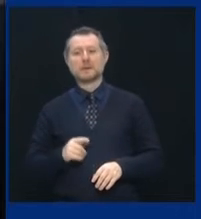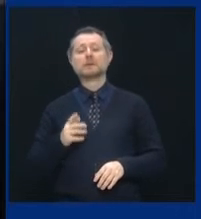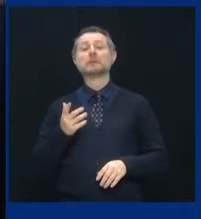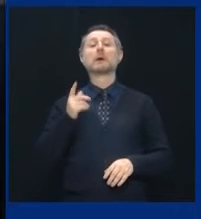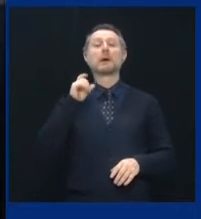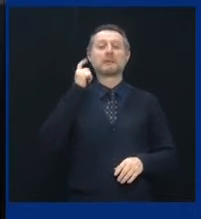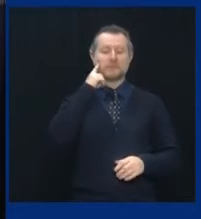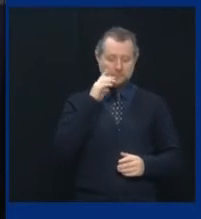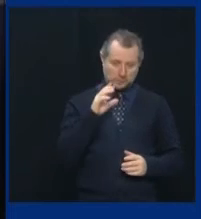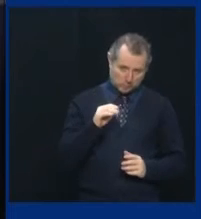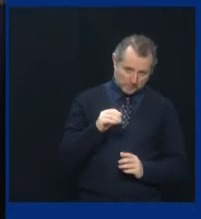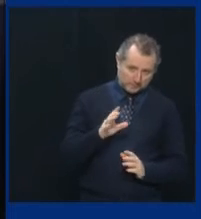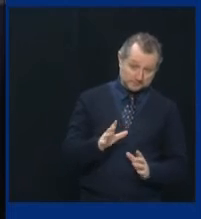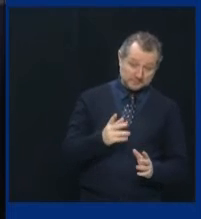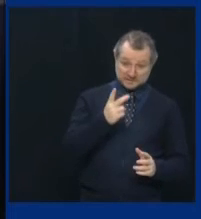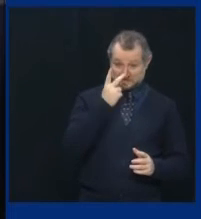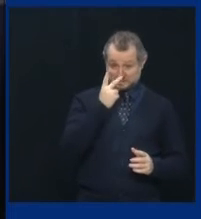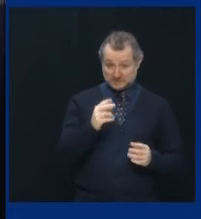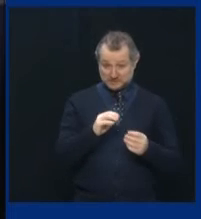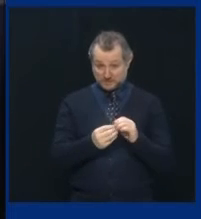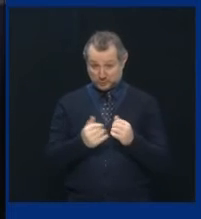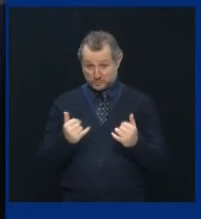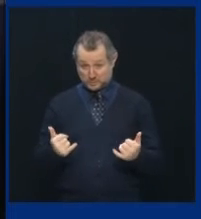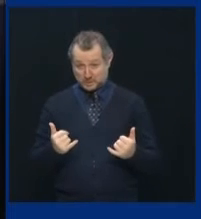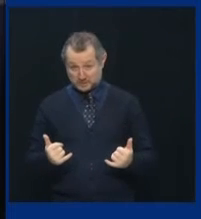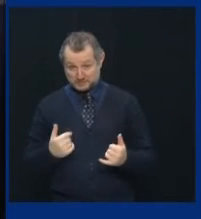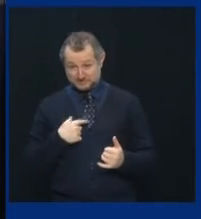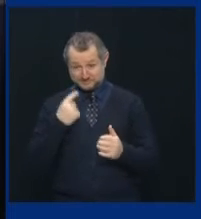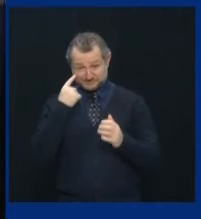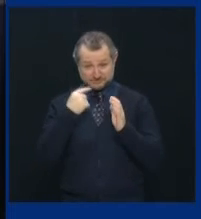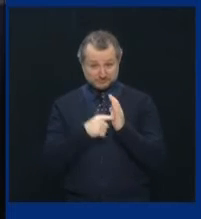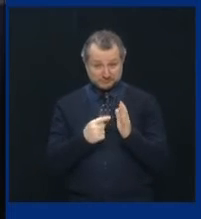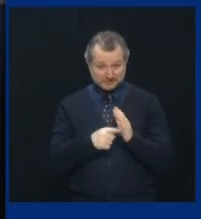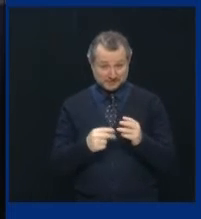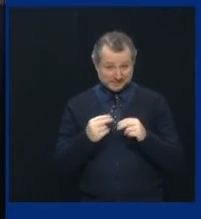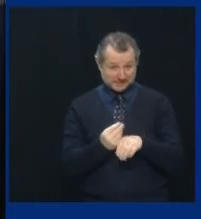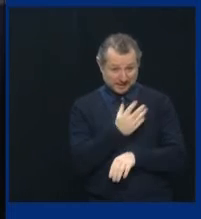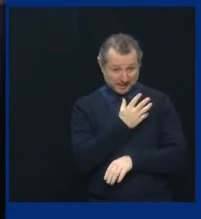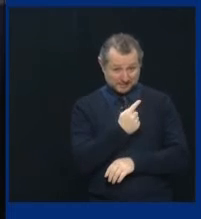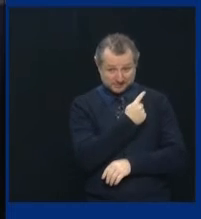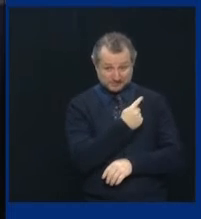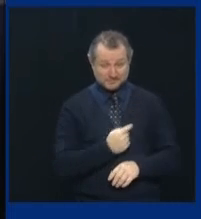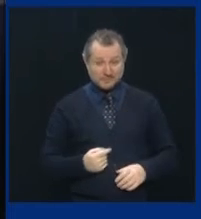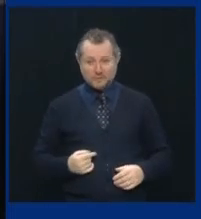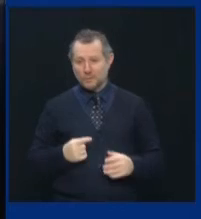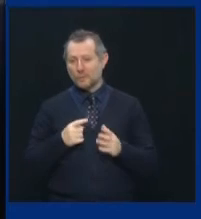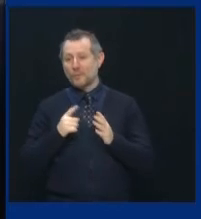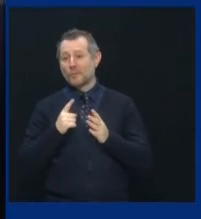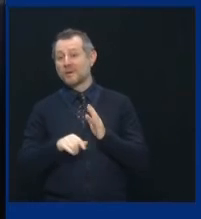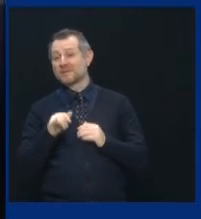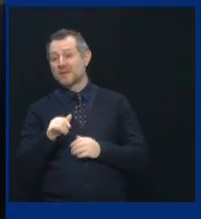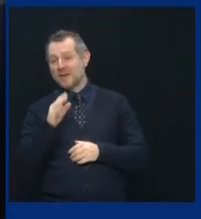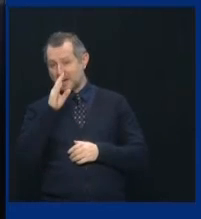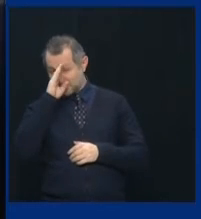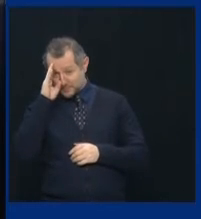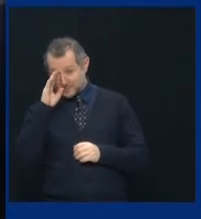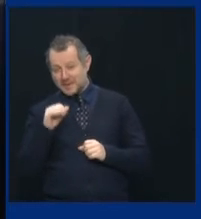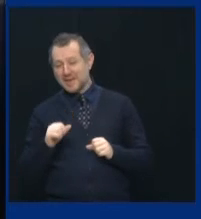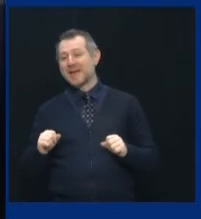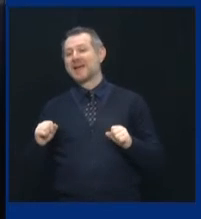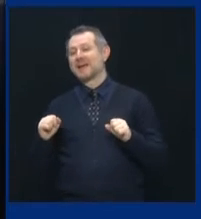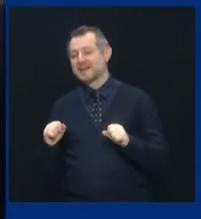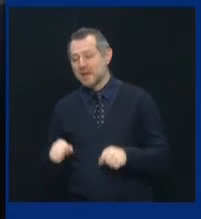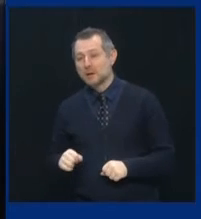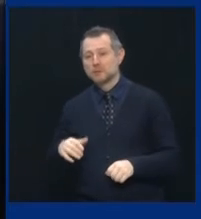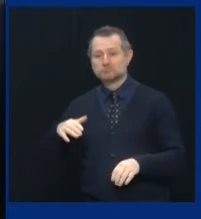Rhodes to comment on this, the number you saw today is what that hospital could surge to in 7